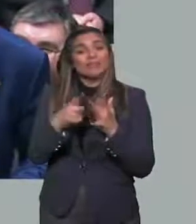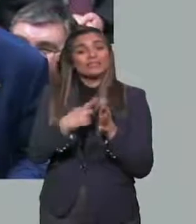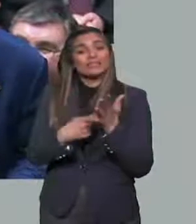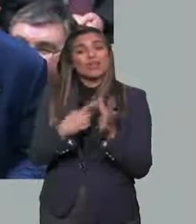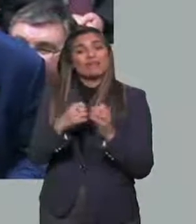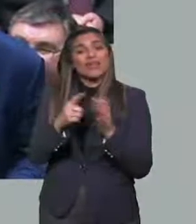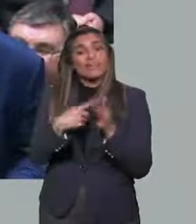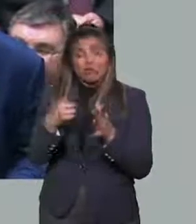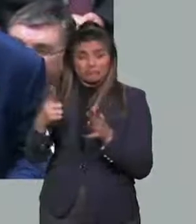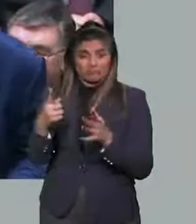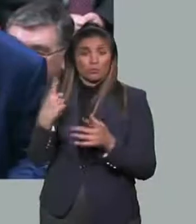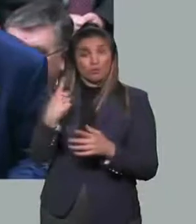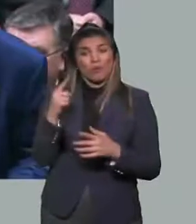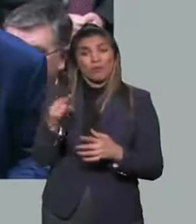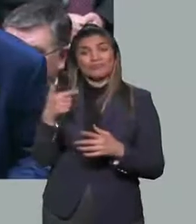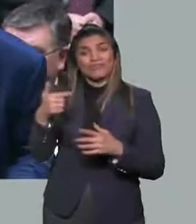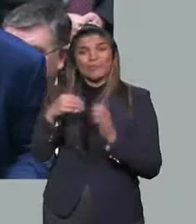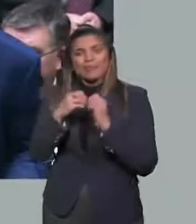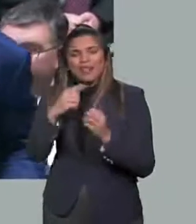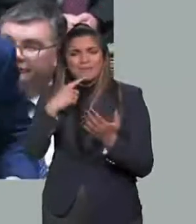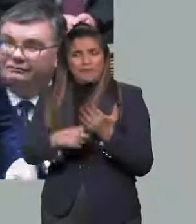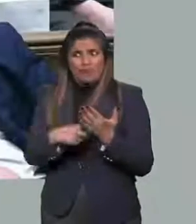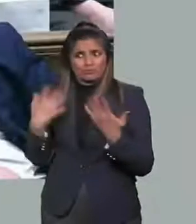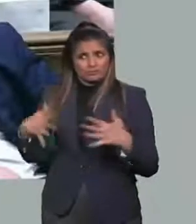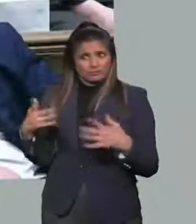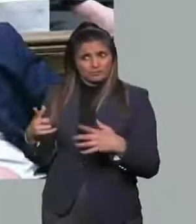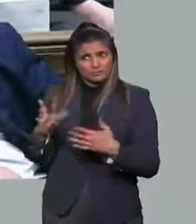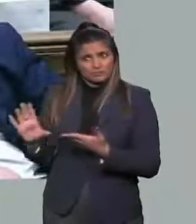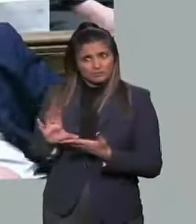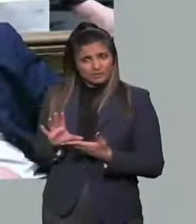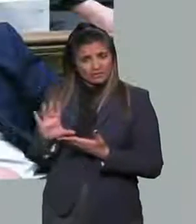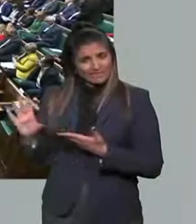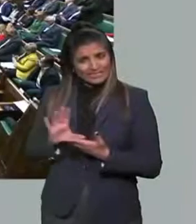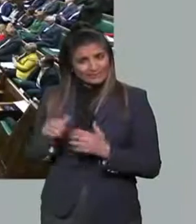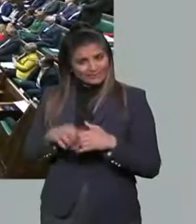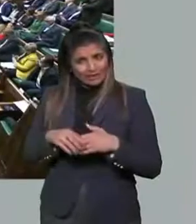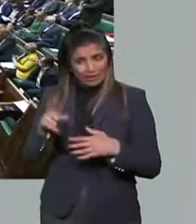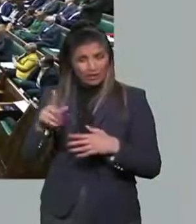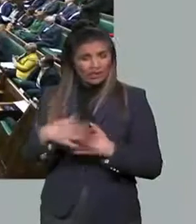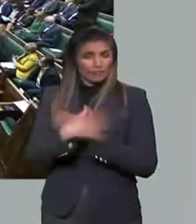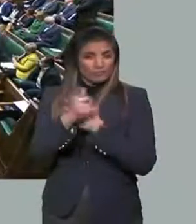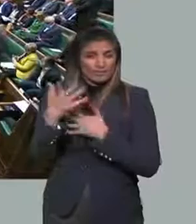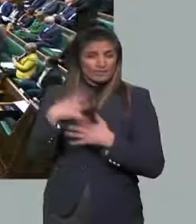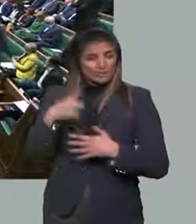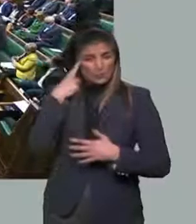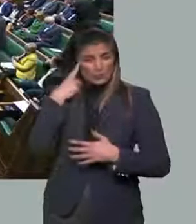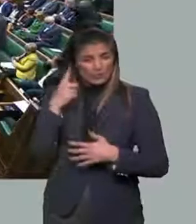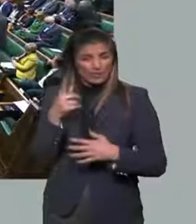deal, creating 700 jobs in the north in renewable energy. I think the Lib Dems need to keep up. Duncan Baker.